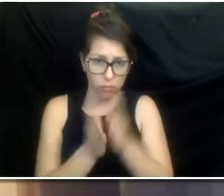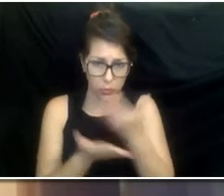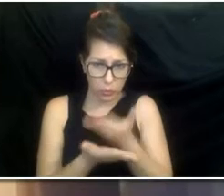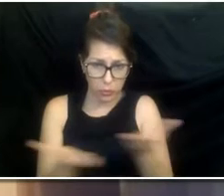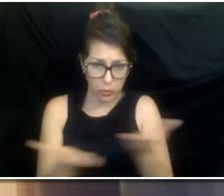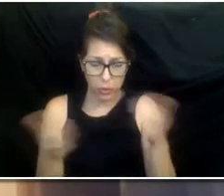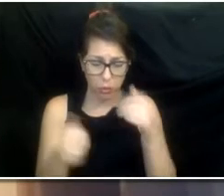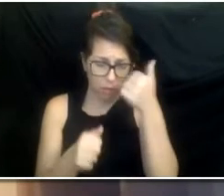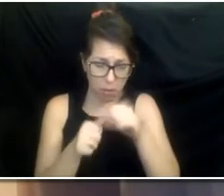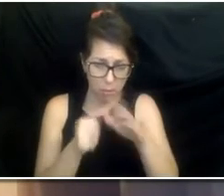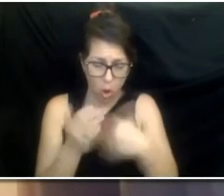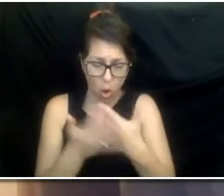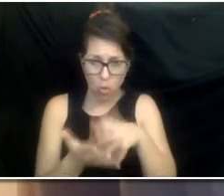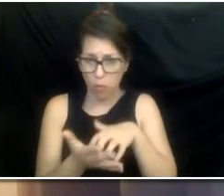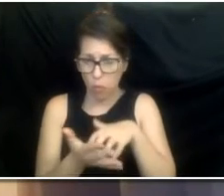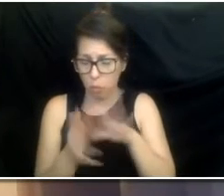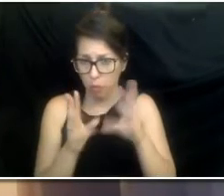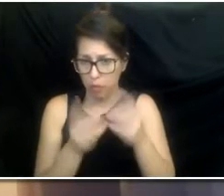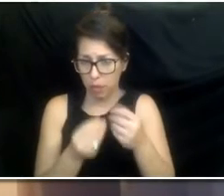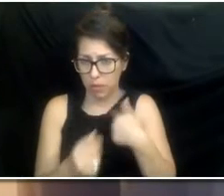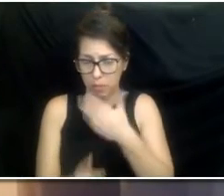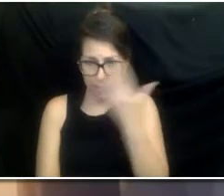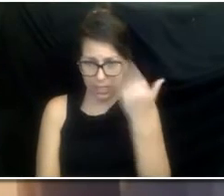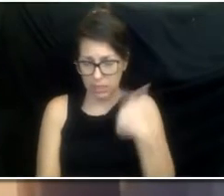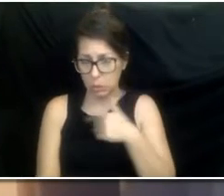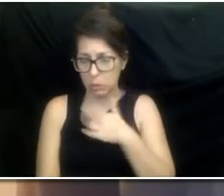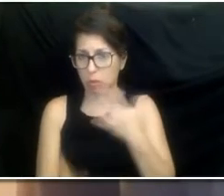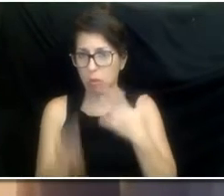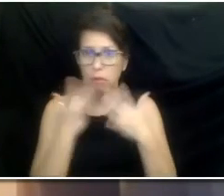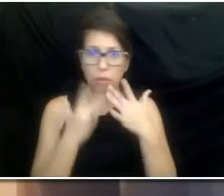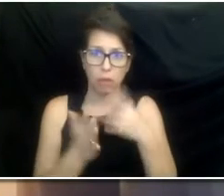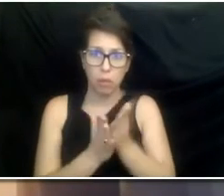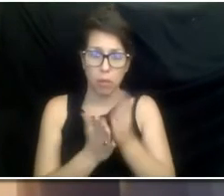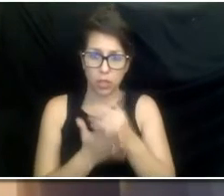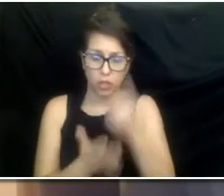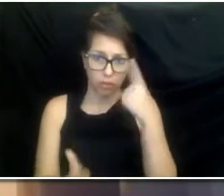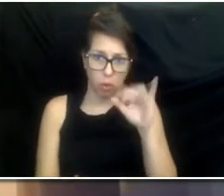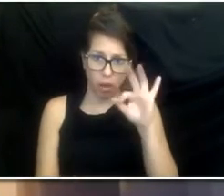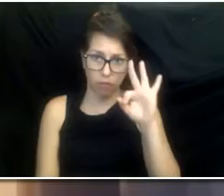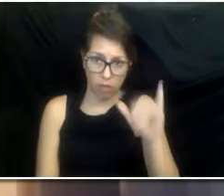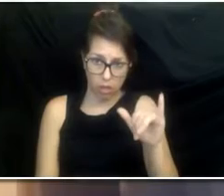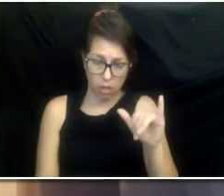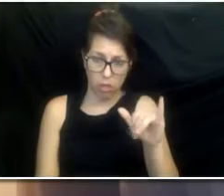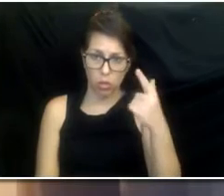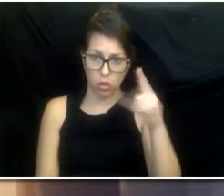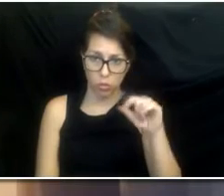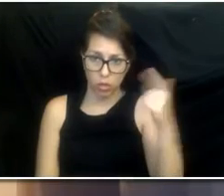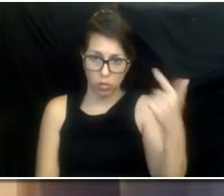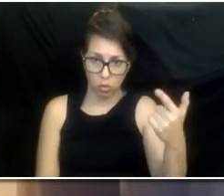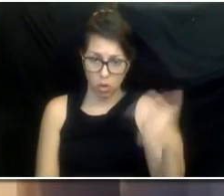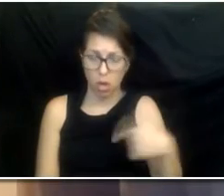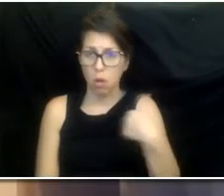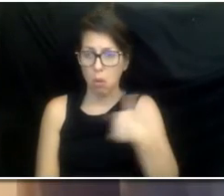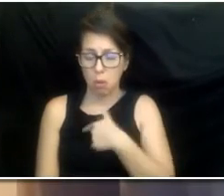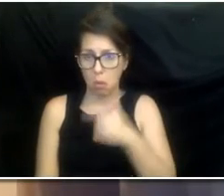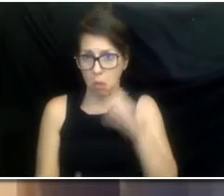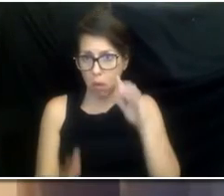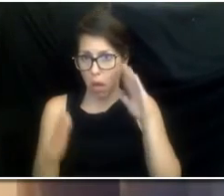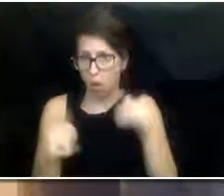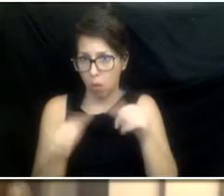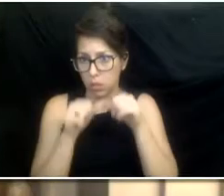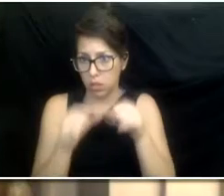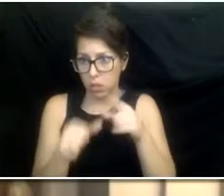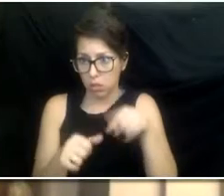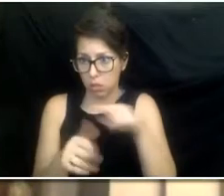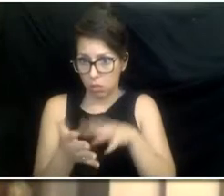complicated budget negotiation for this here thank you all so much for this time and I'm happy to respond to any questions that you might have